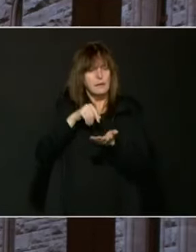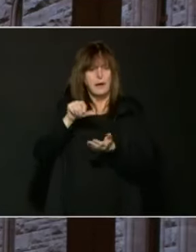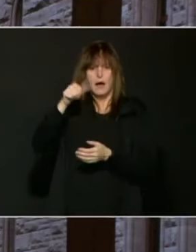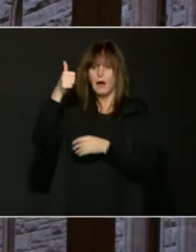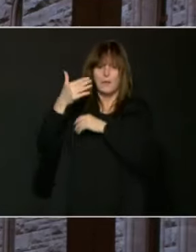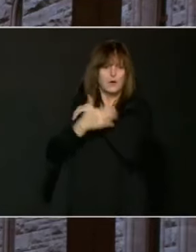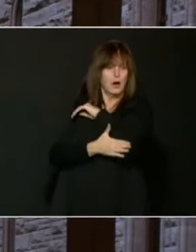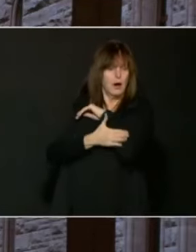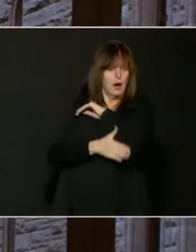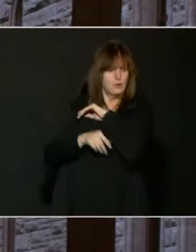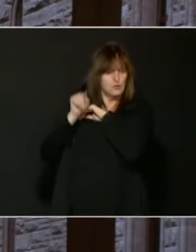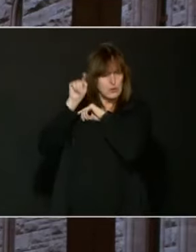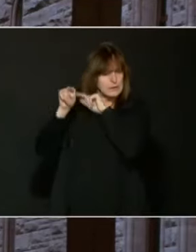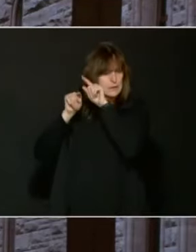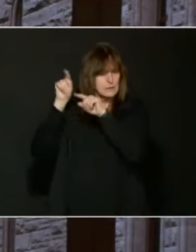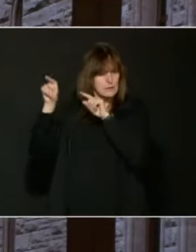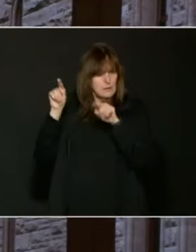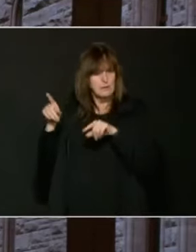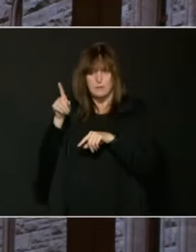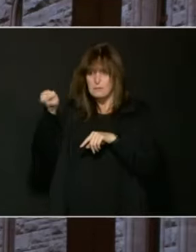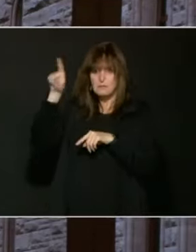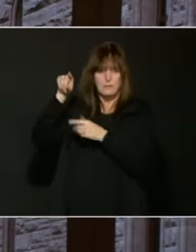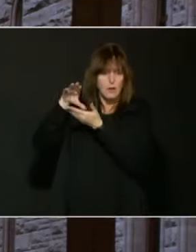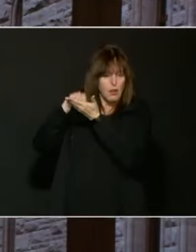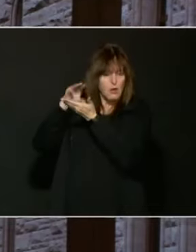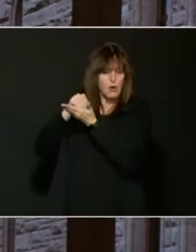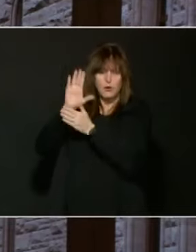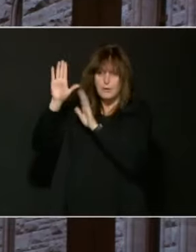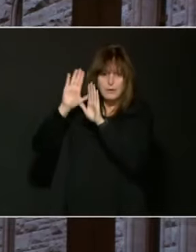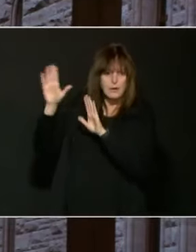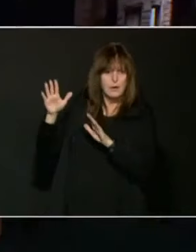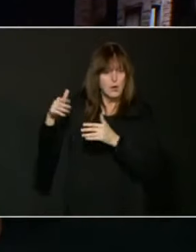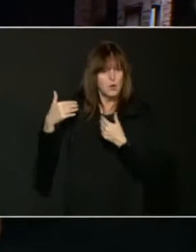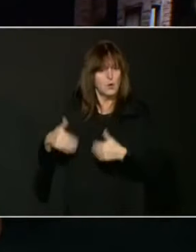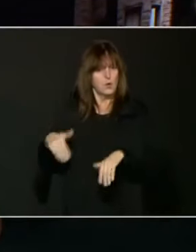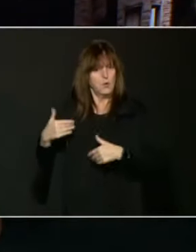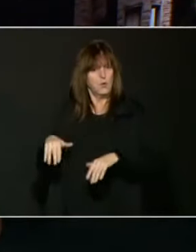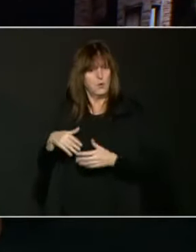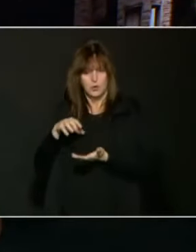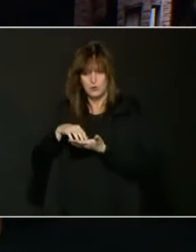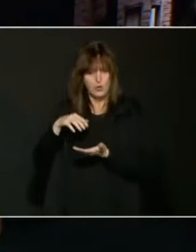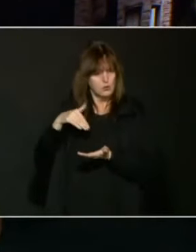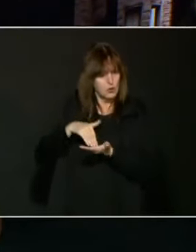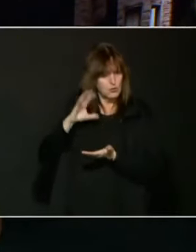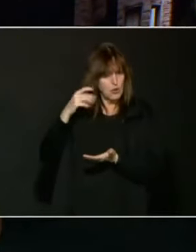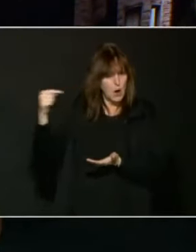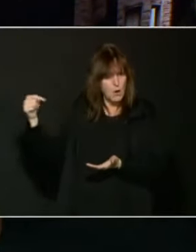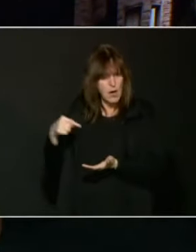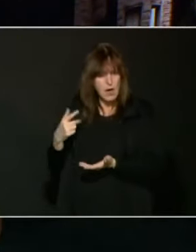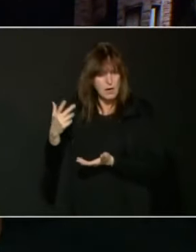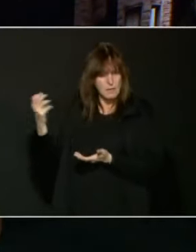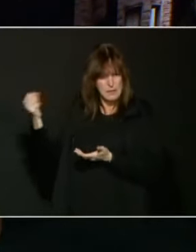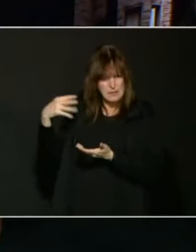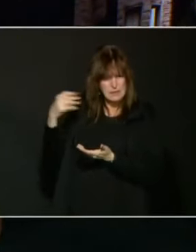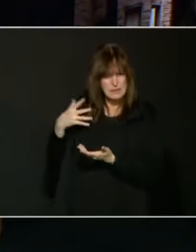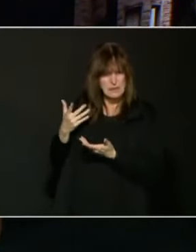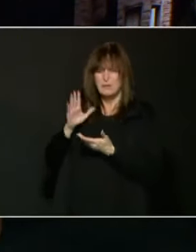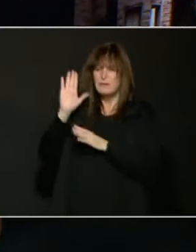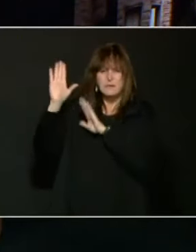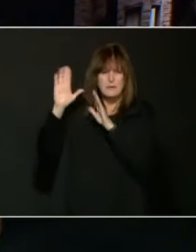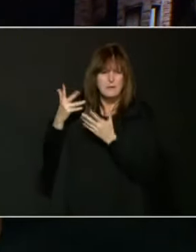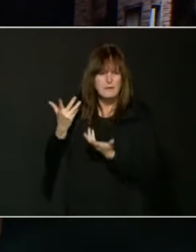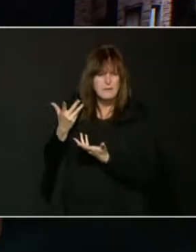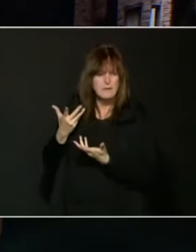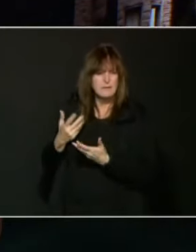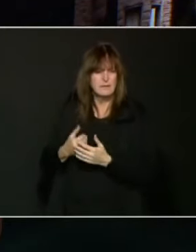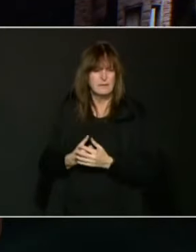Dr. Brown here on a regular basis to give us these updates from the science table. Follow up, and this is the last question.